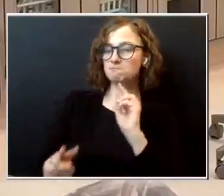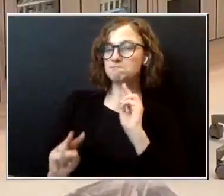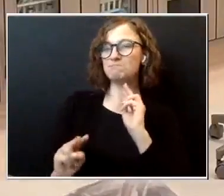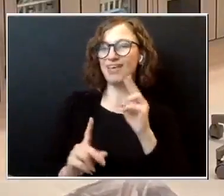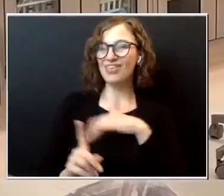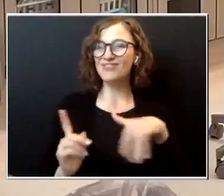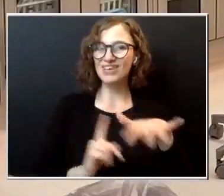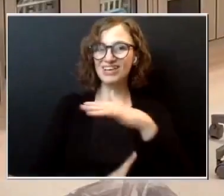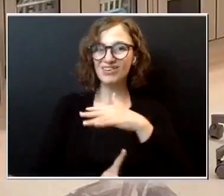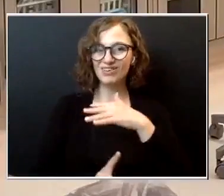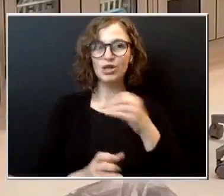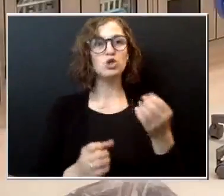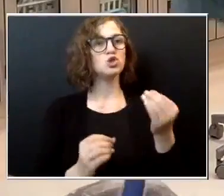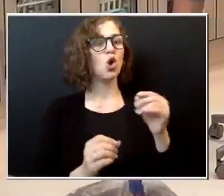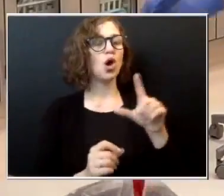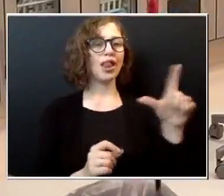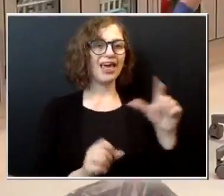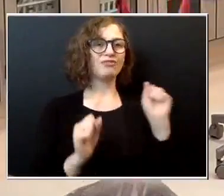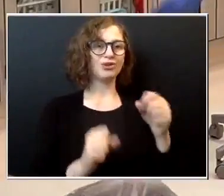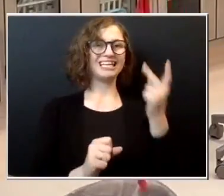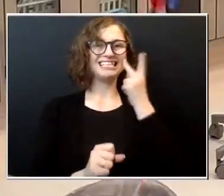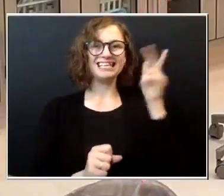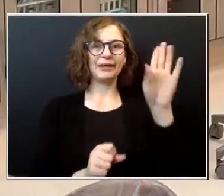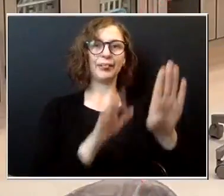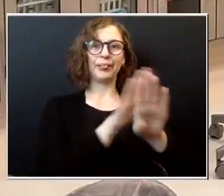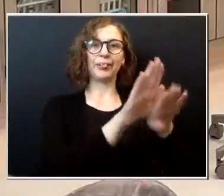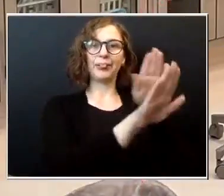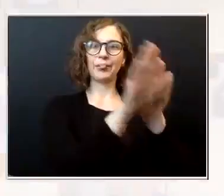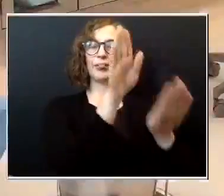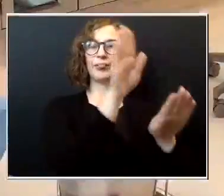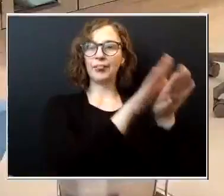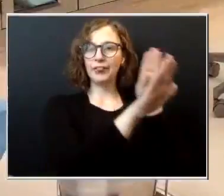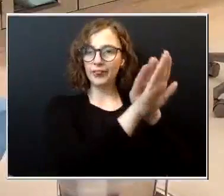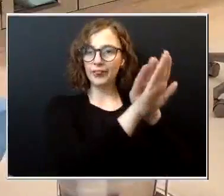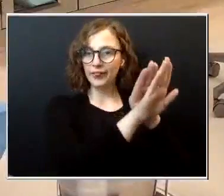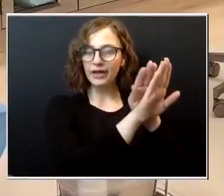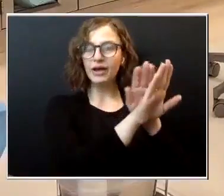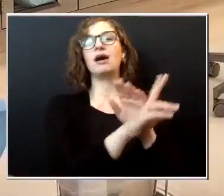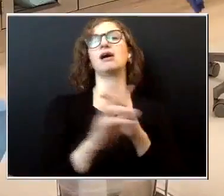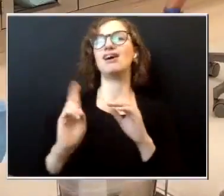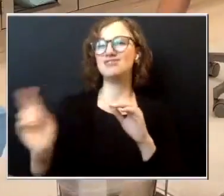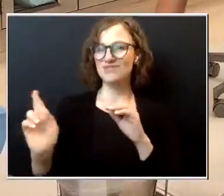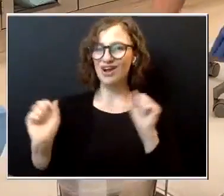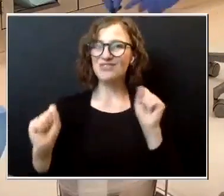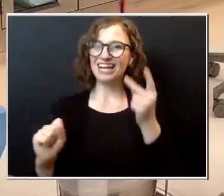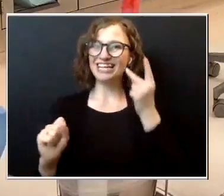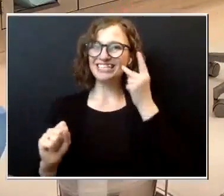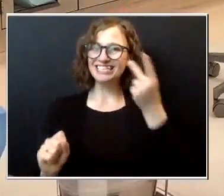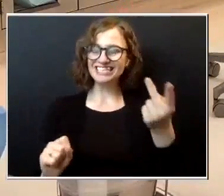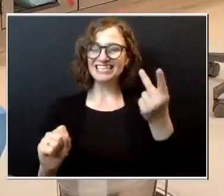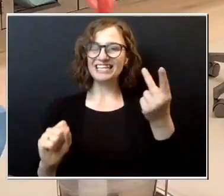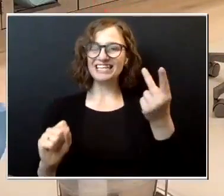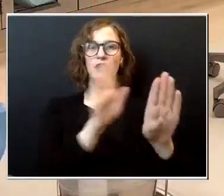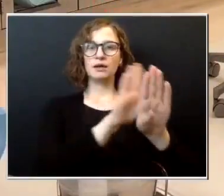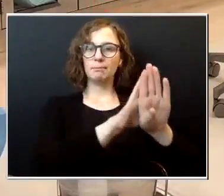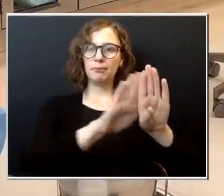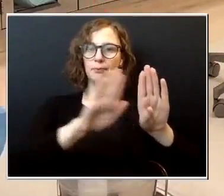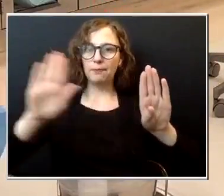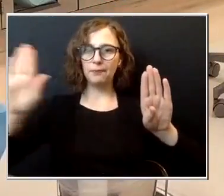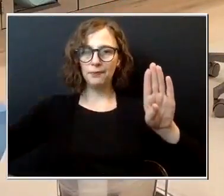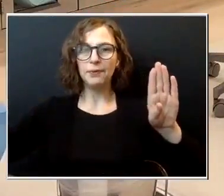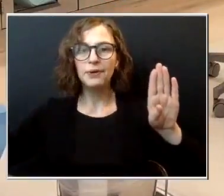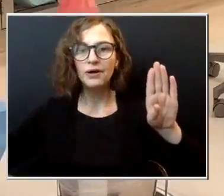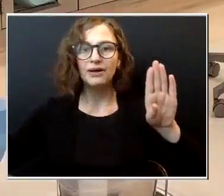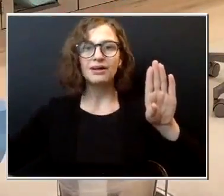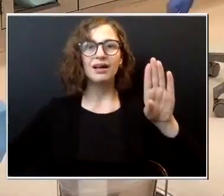Here, it's almost like a whiteboard. It's like this thing where you can just see it all right there. Correct. There's no having to go. And the time you're saving, right? Because you have to, every Yes.